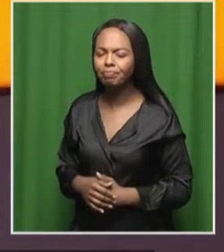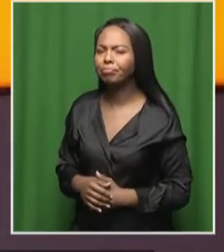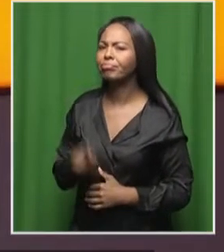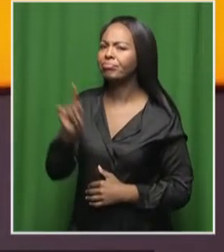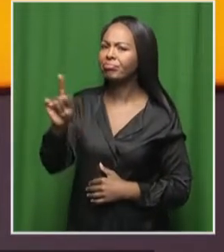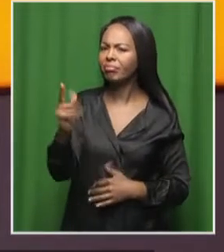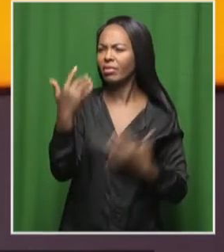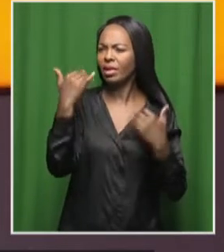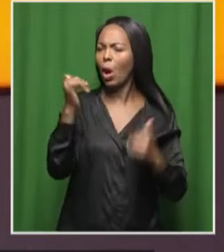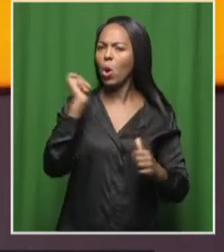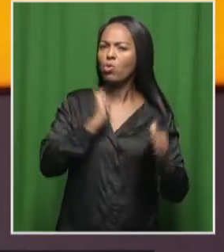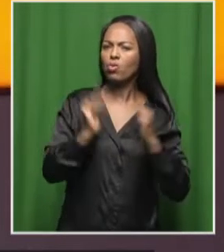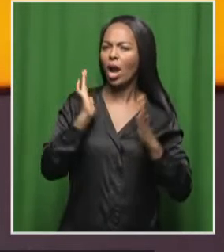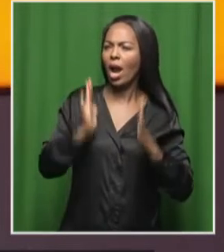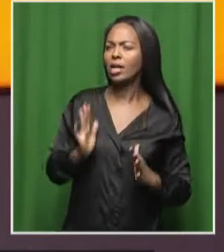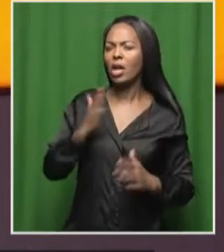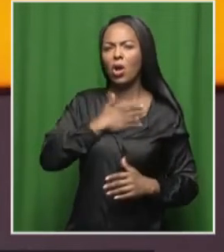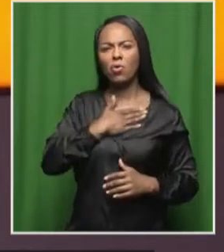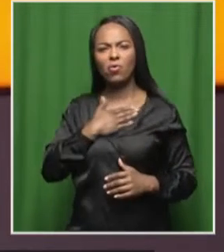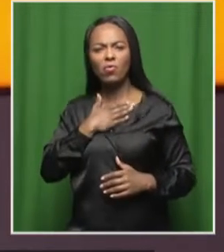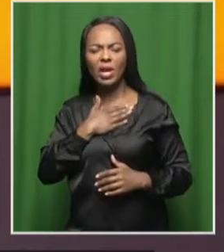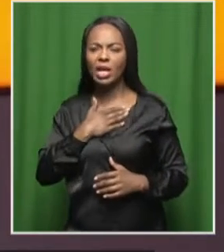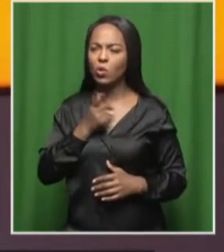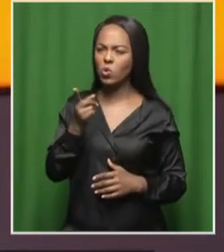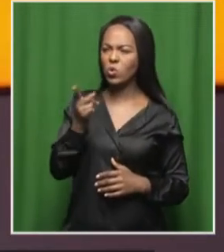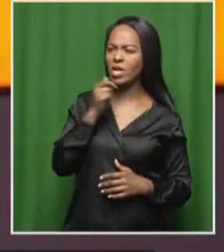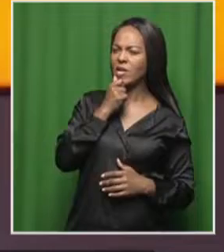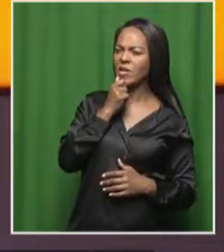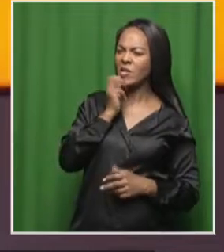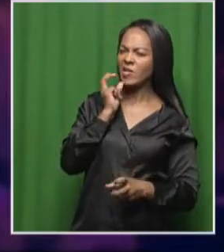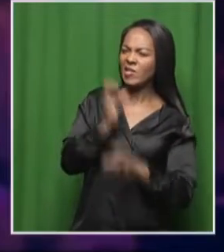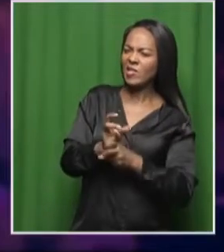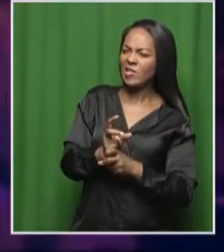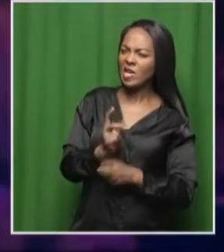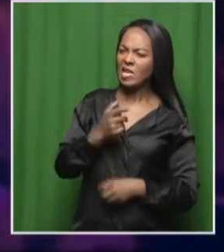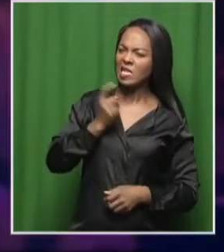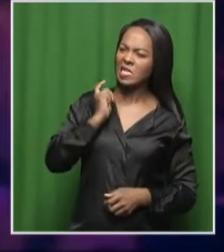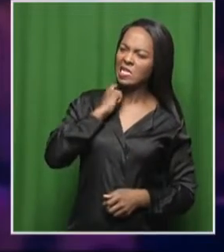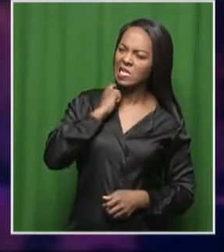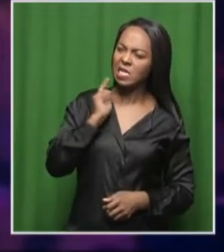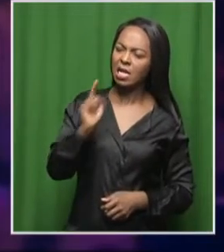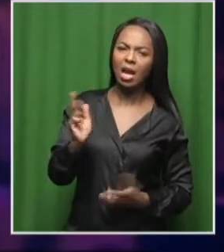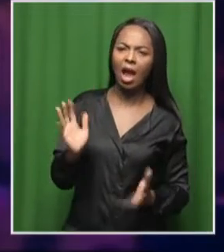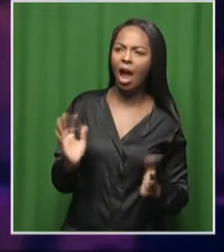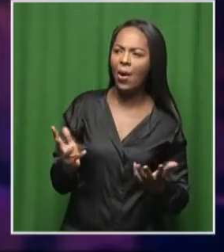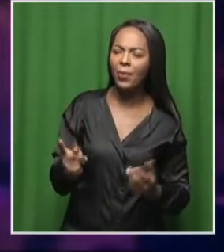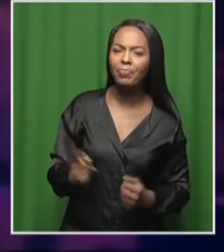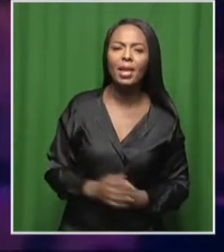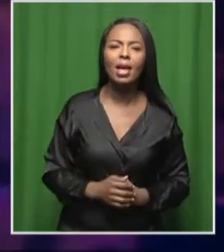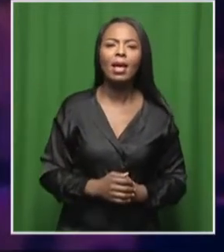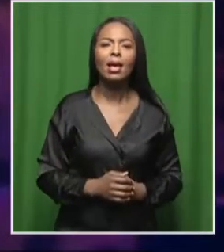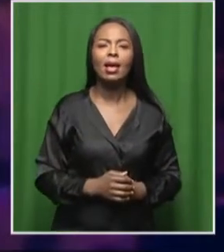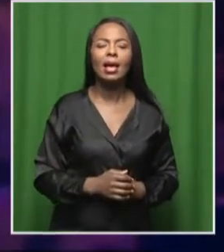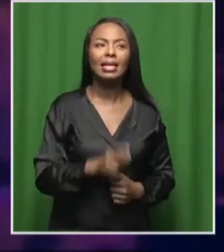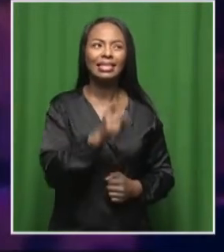did you find challenging to direct and why? The characters I found challenging to